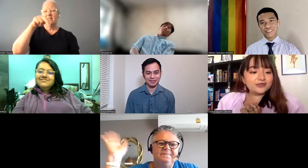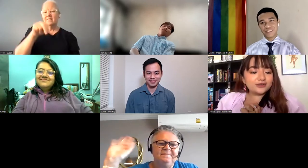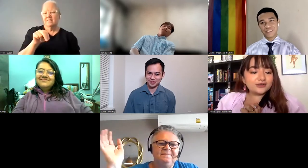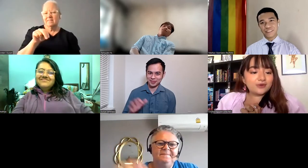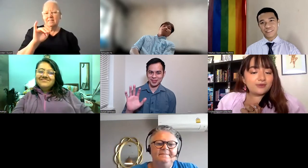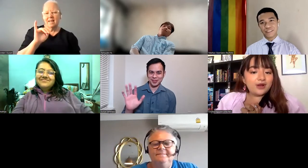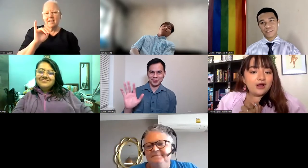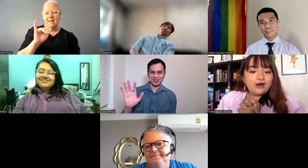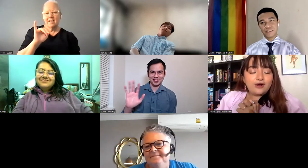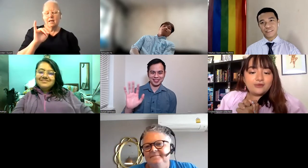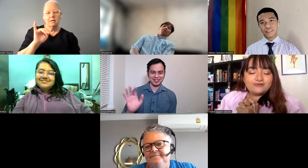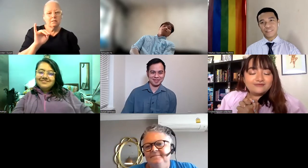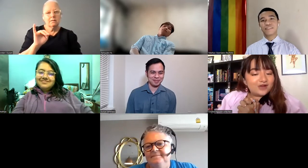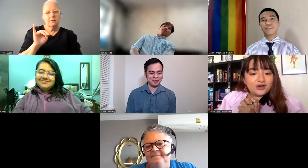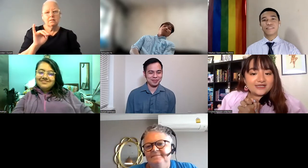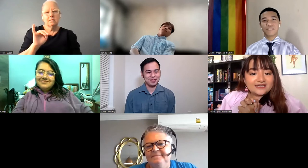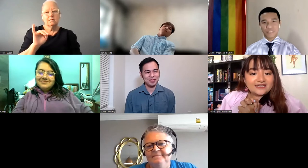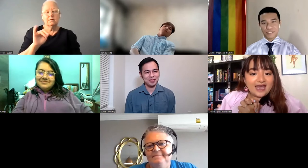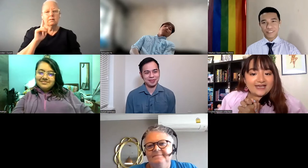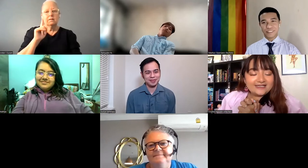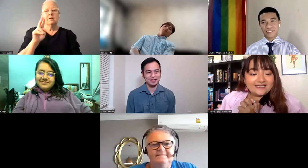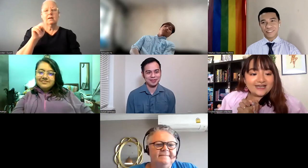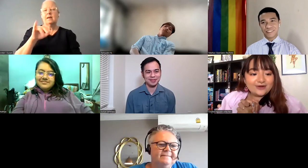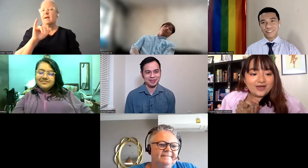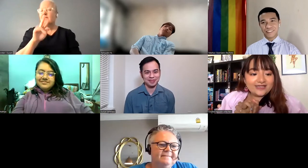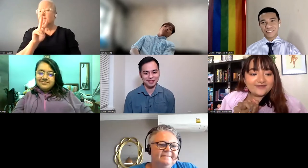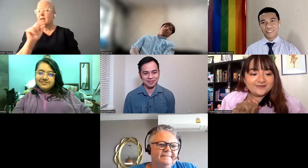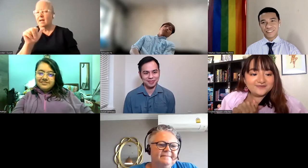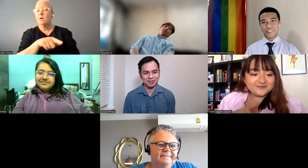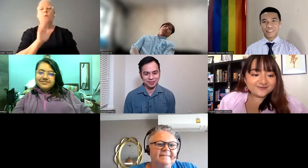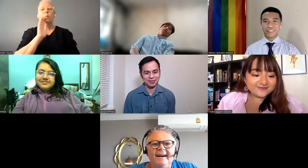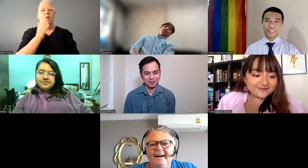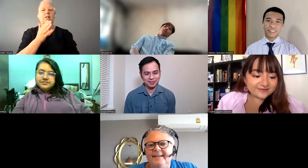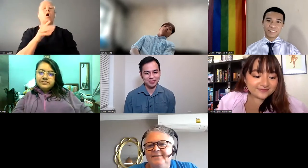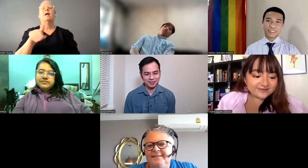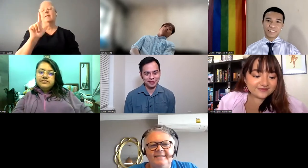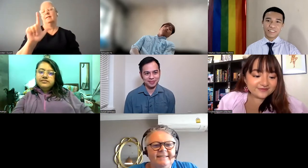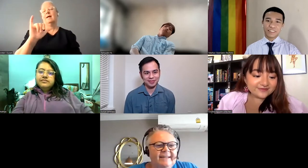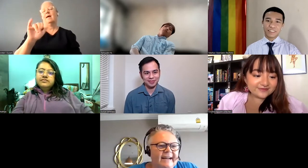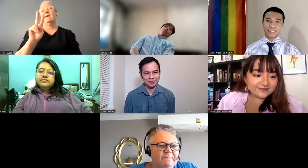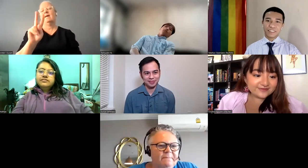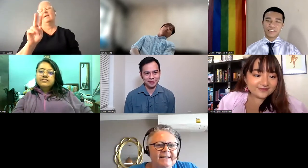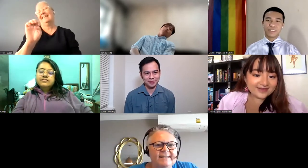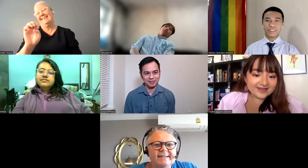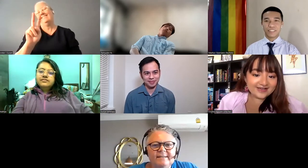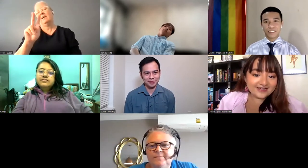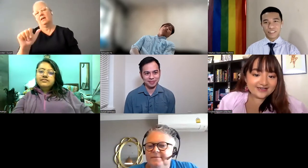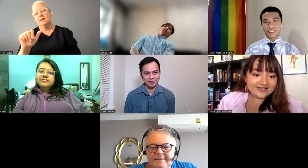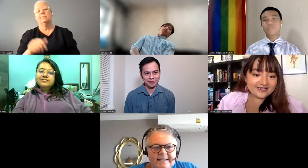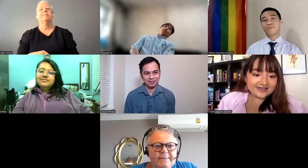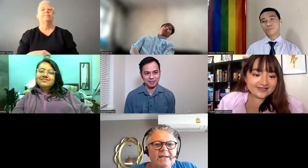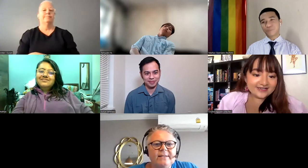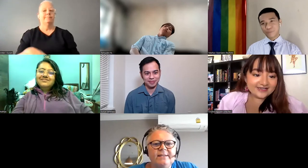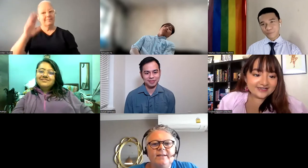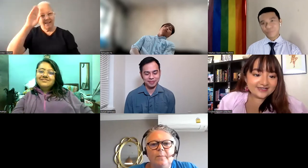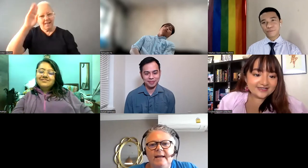the questions from our audience today. Take it away, Leva. Hi, Crystal. Hi, panelists.